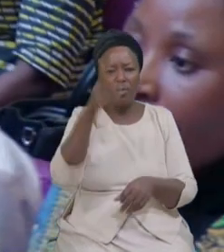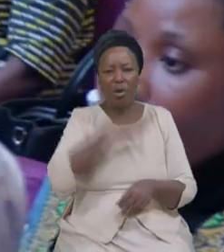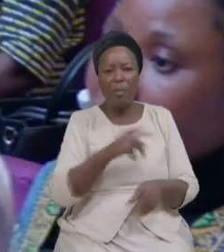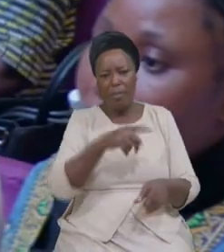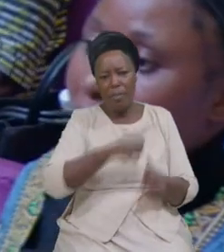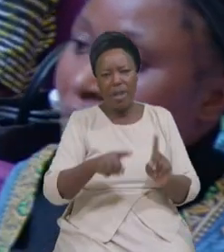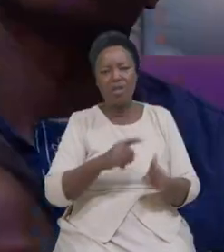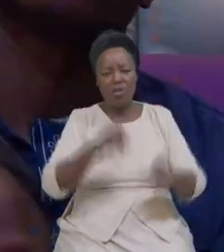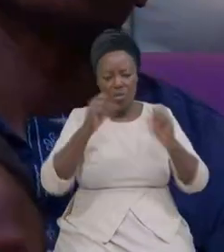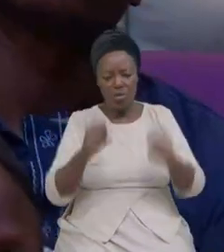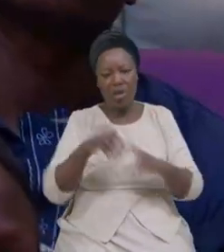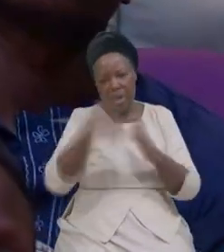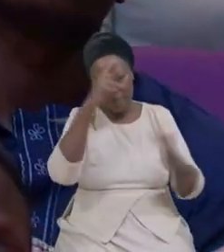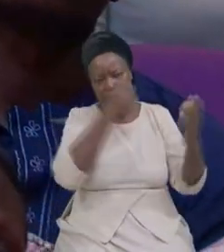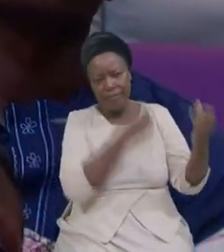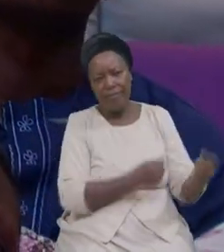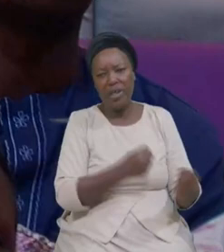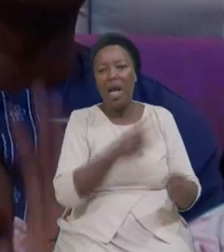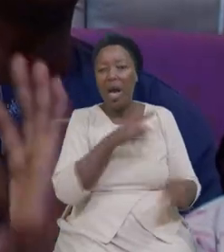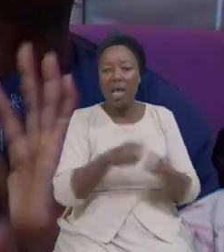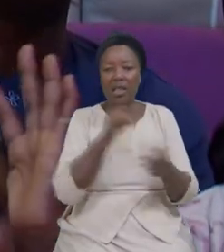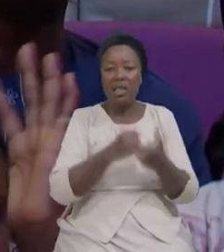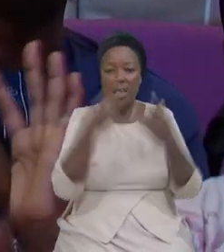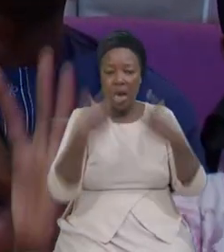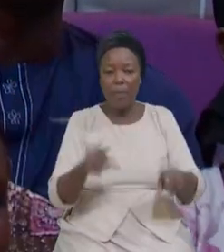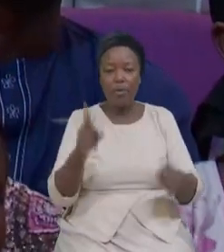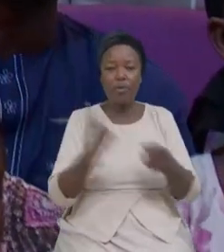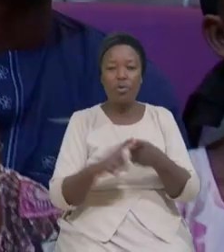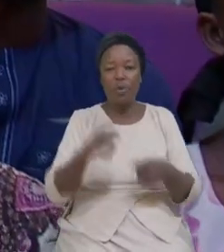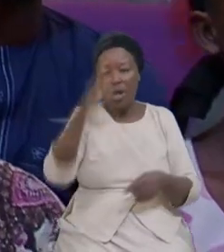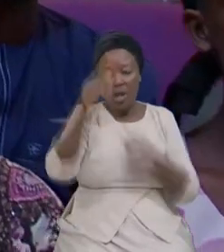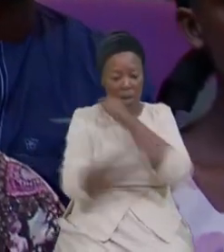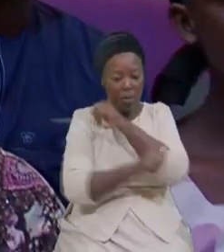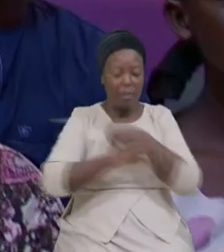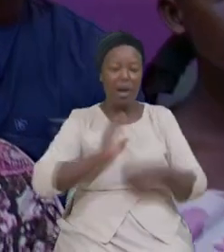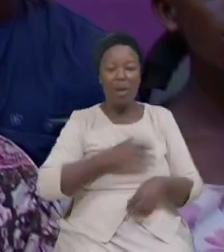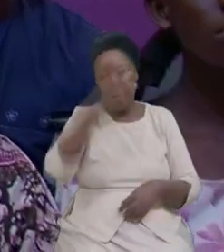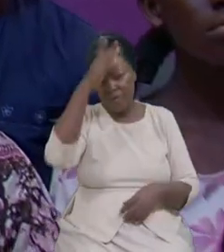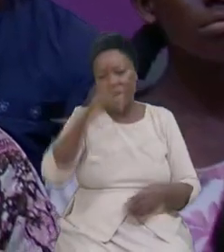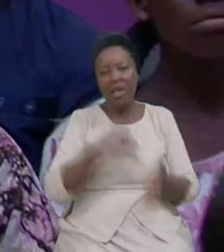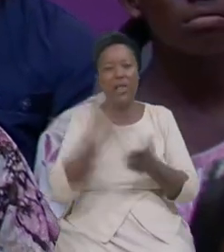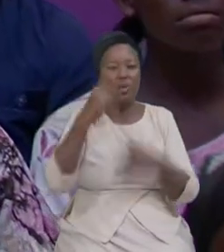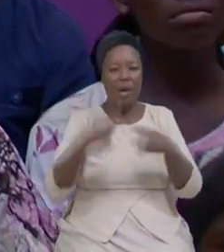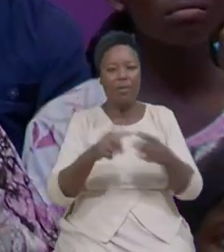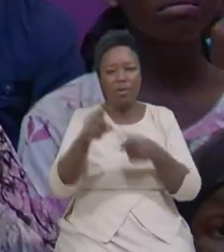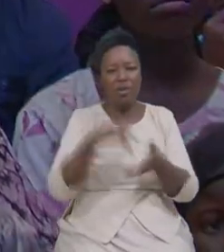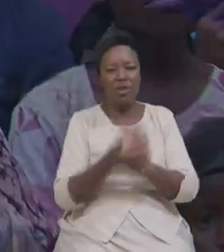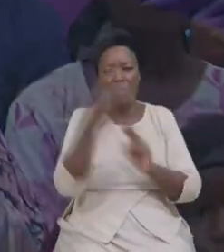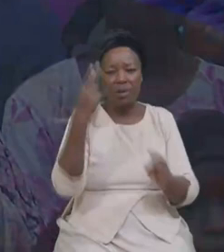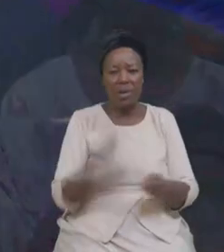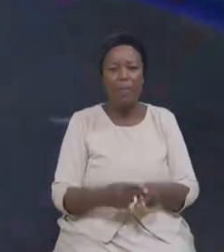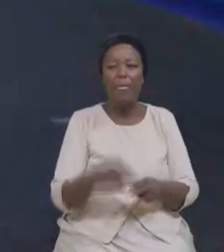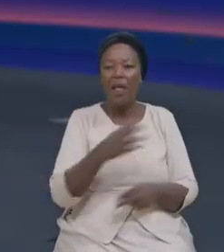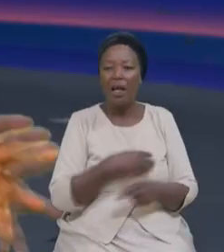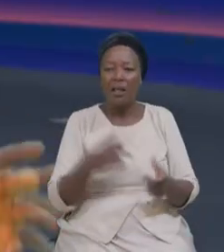it could happen to Abraham, it will happen to you. The same, he wasn't like that before. When he said, let